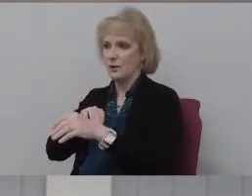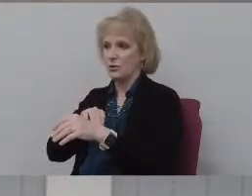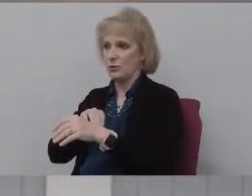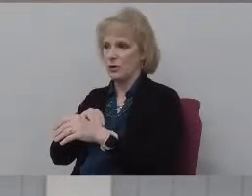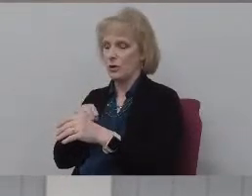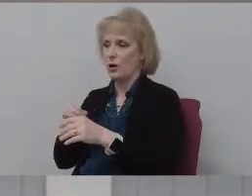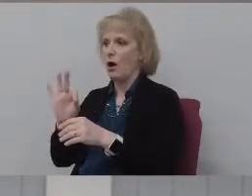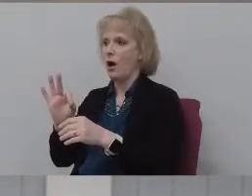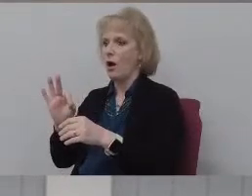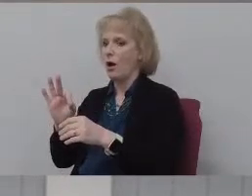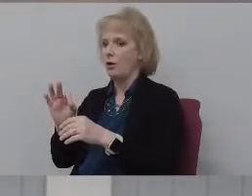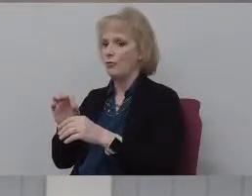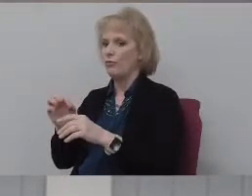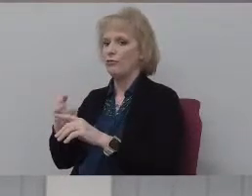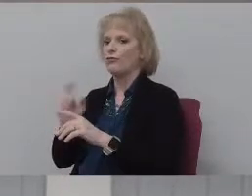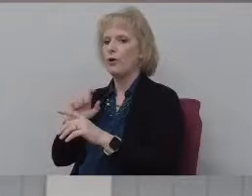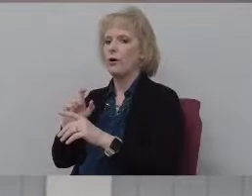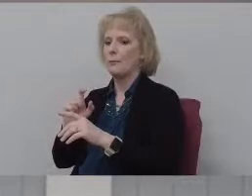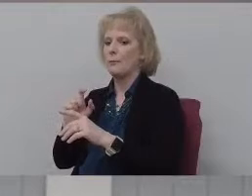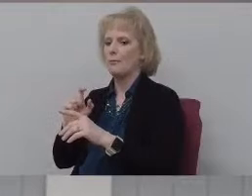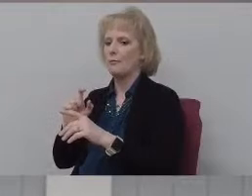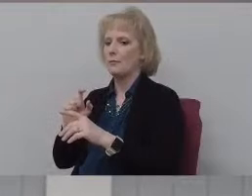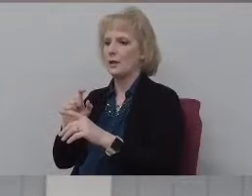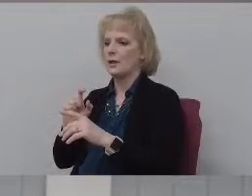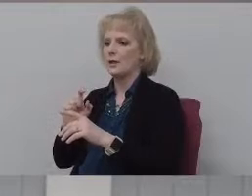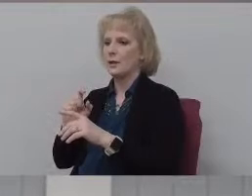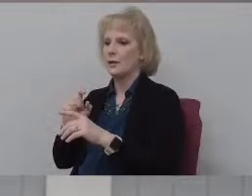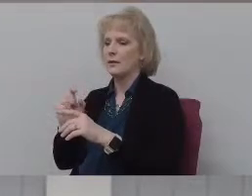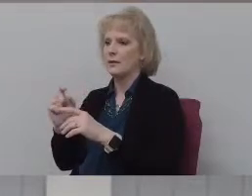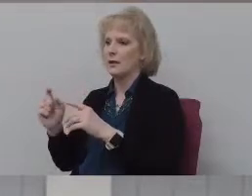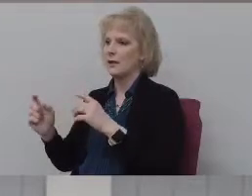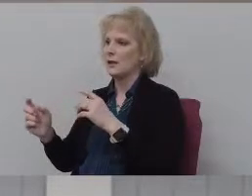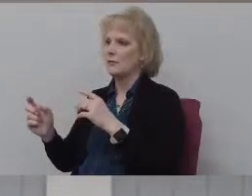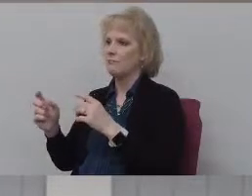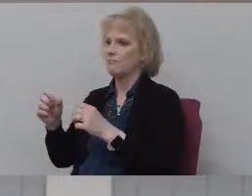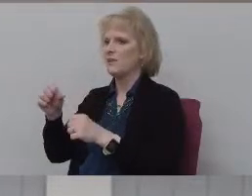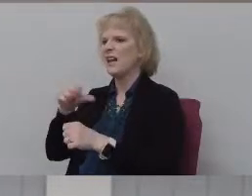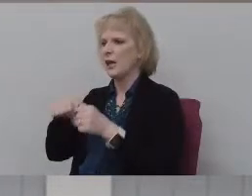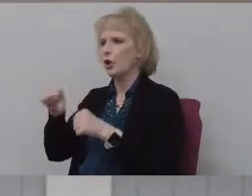of the interactions between Nathan and David. I was thinking...